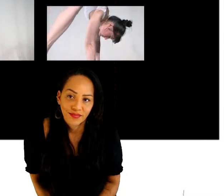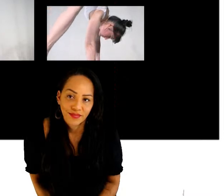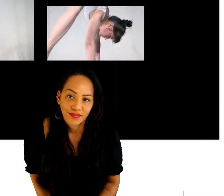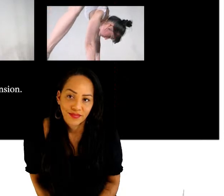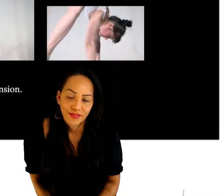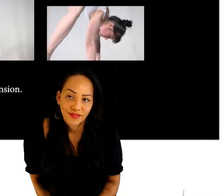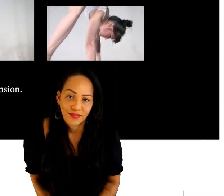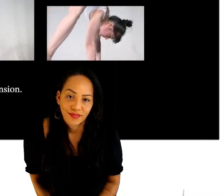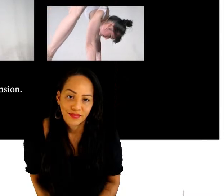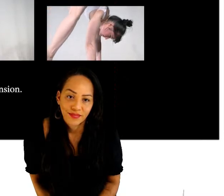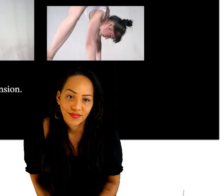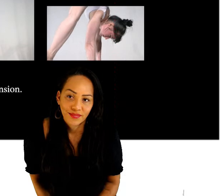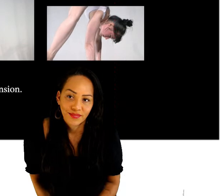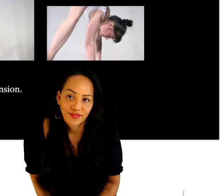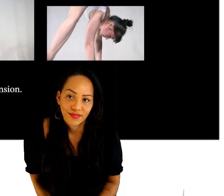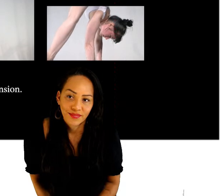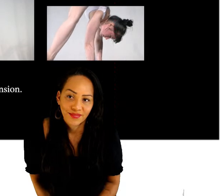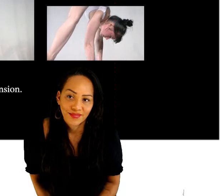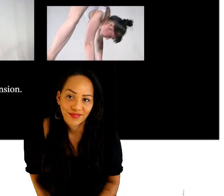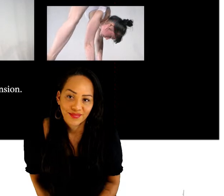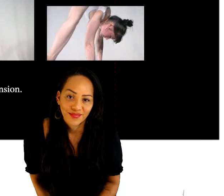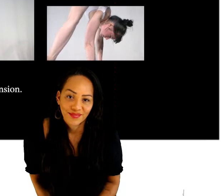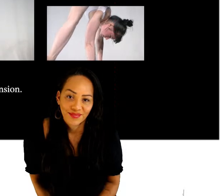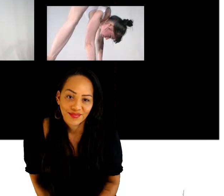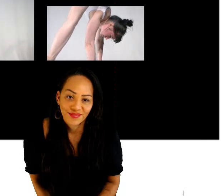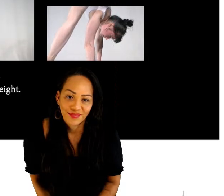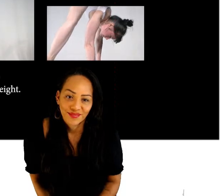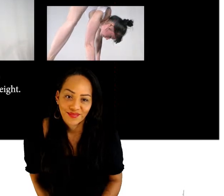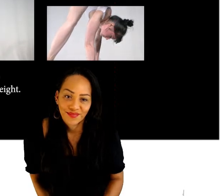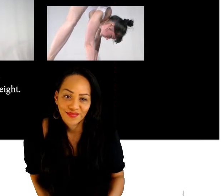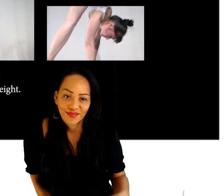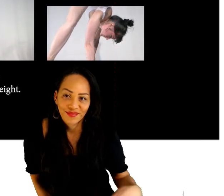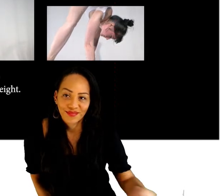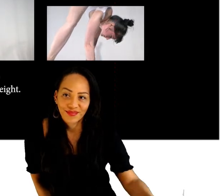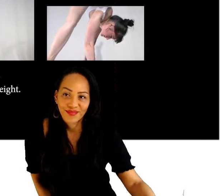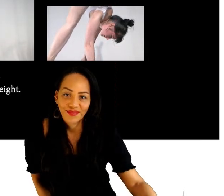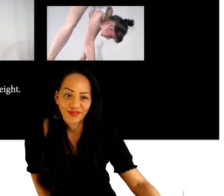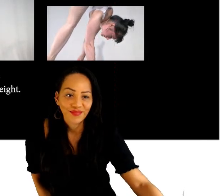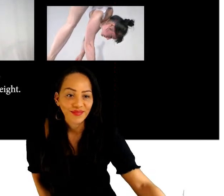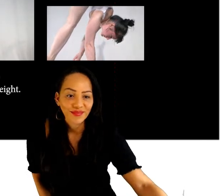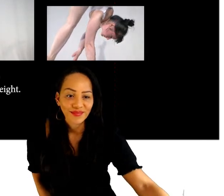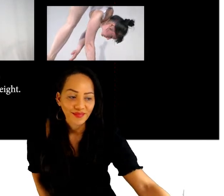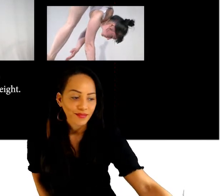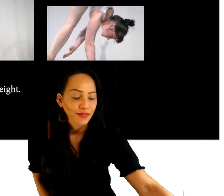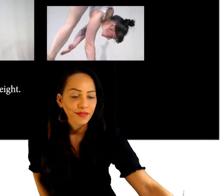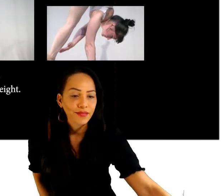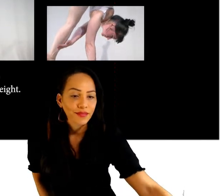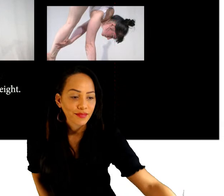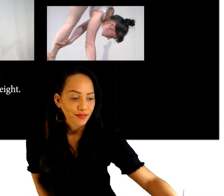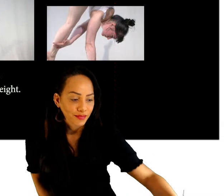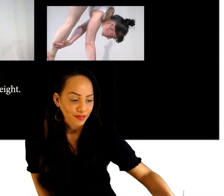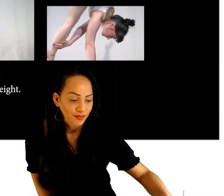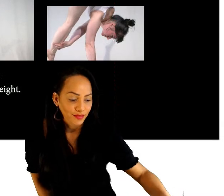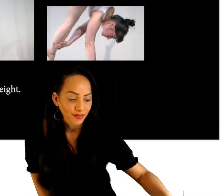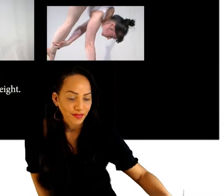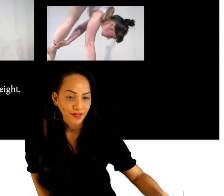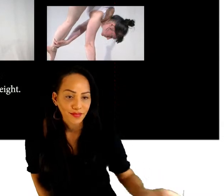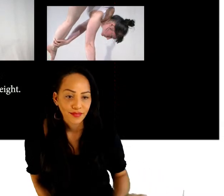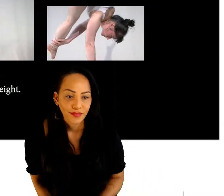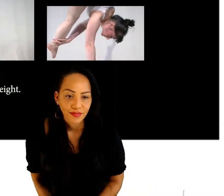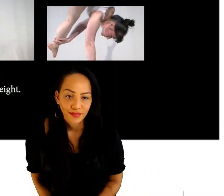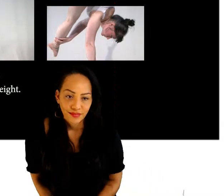Good theme type. I have improved muscle tension. My muscles can bear an